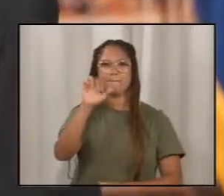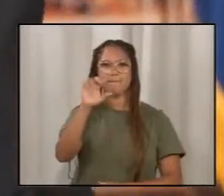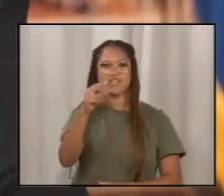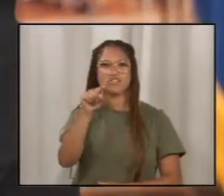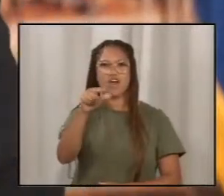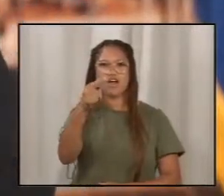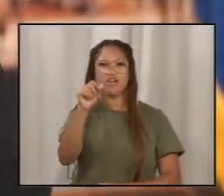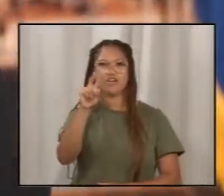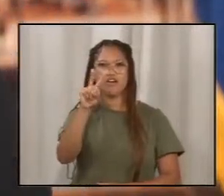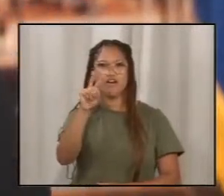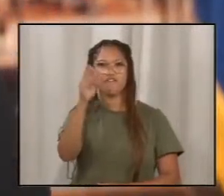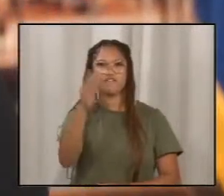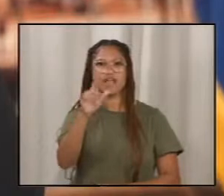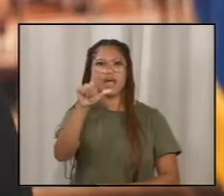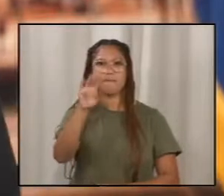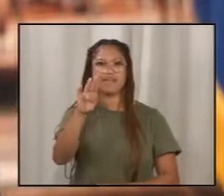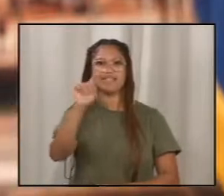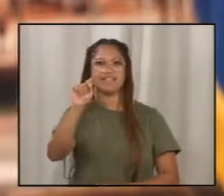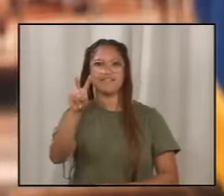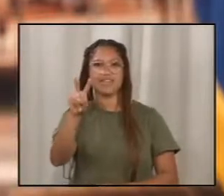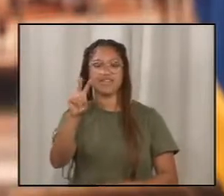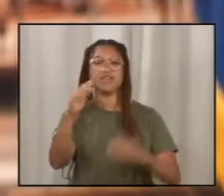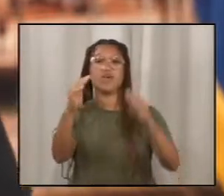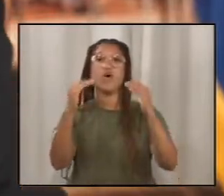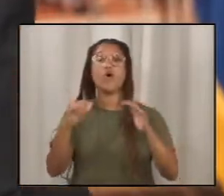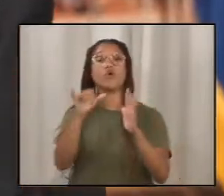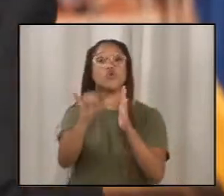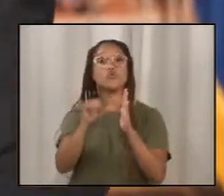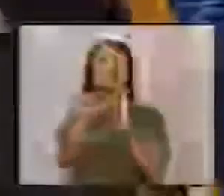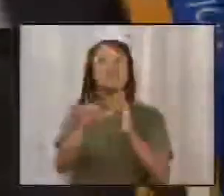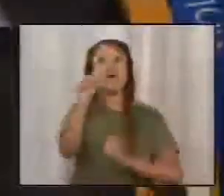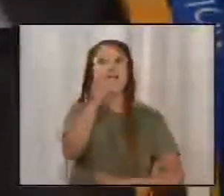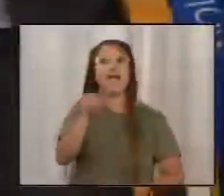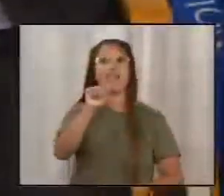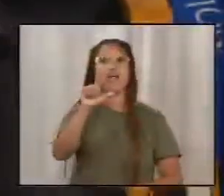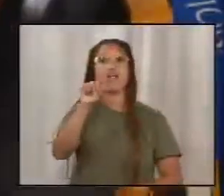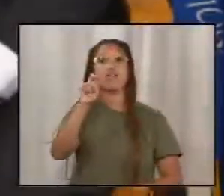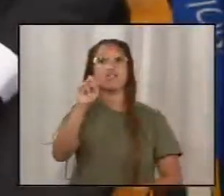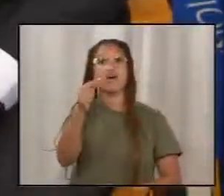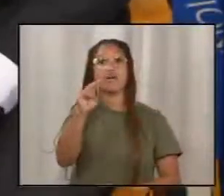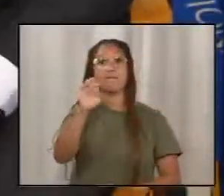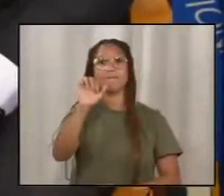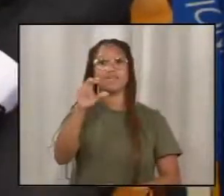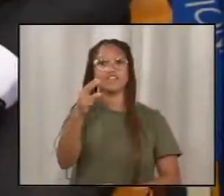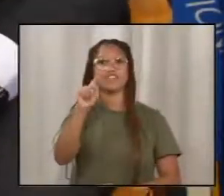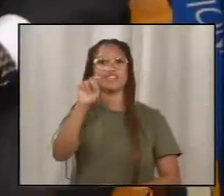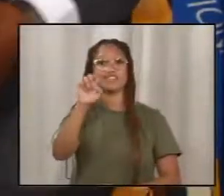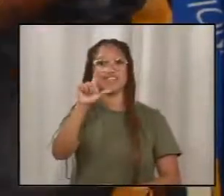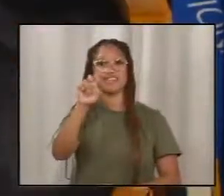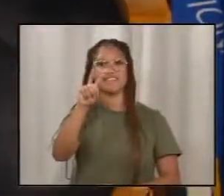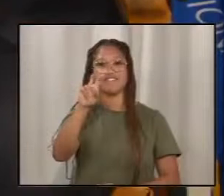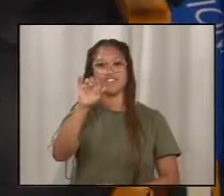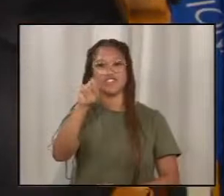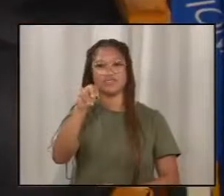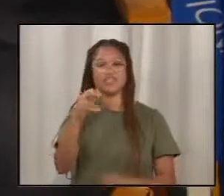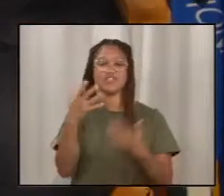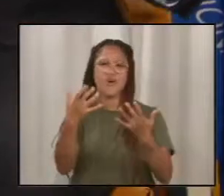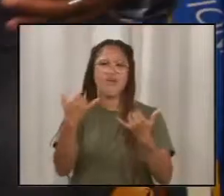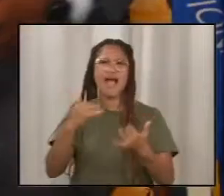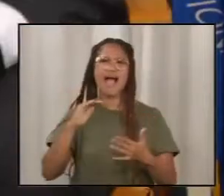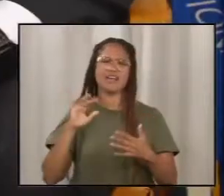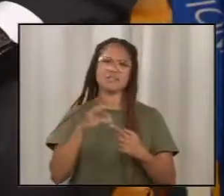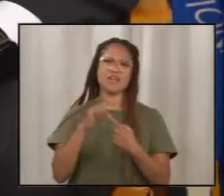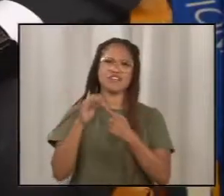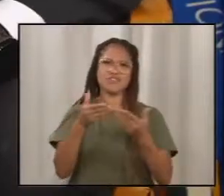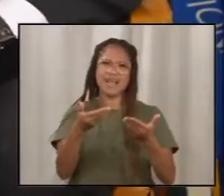longbeach.gov/LBTV or on YouTube at Long Beach Television. So now on to our special guest. So thanks so much for joining